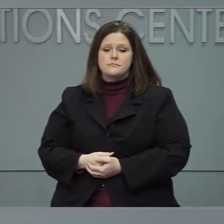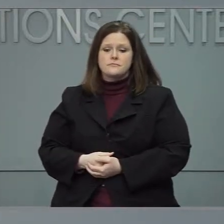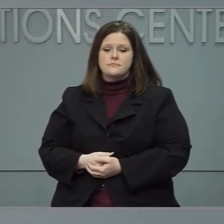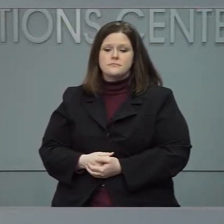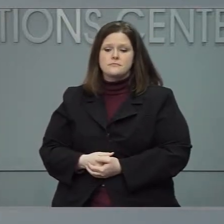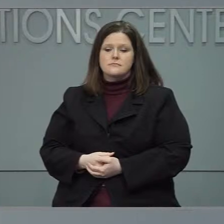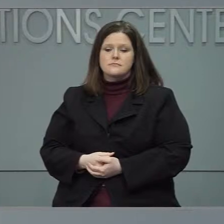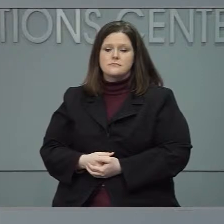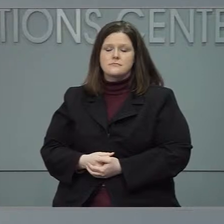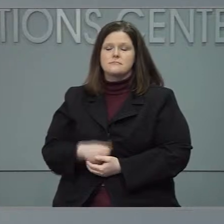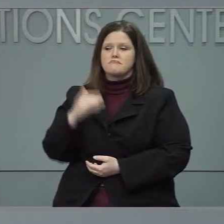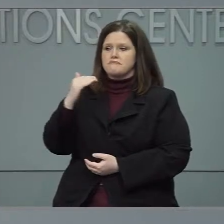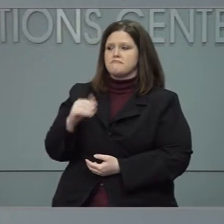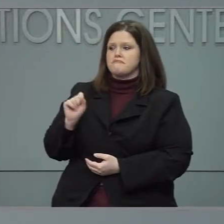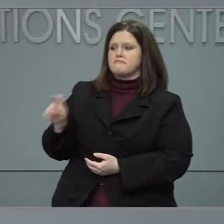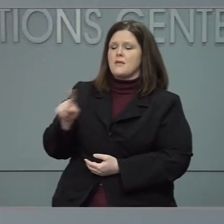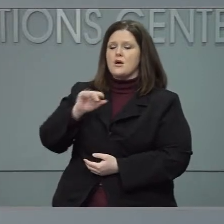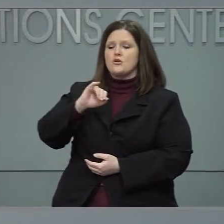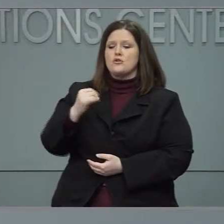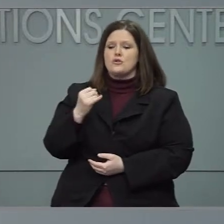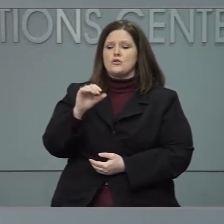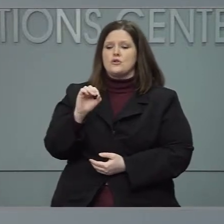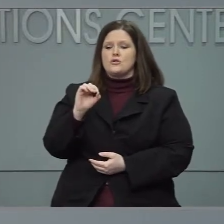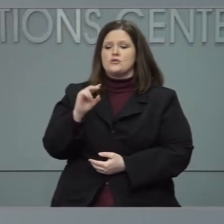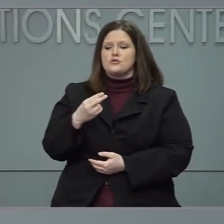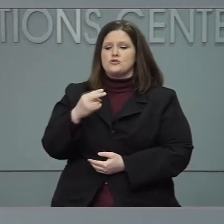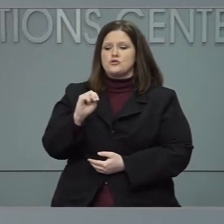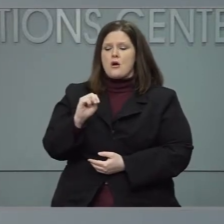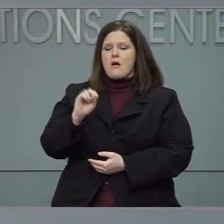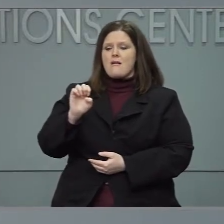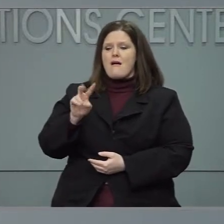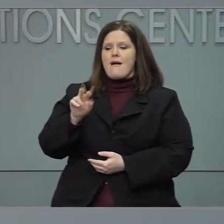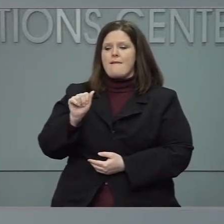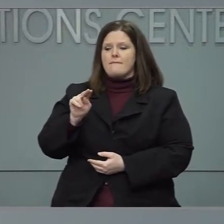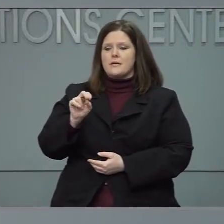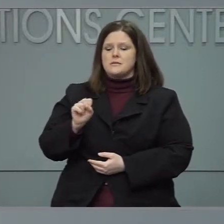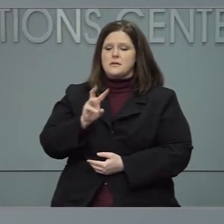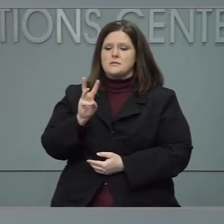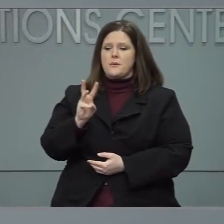Our next question is from John Evans with WECP.